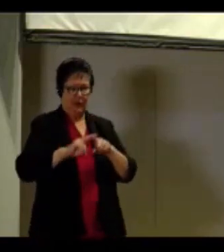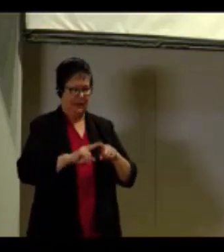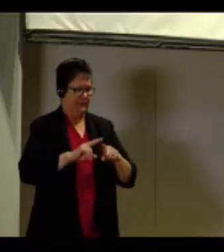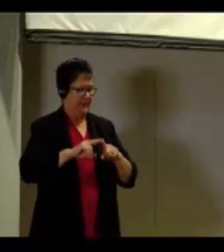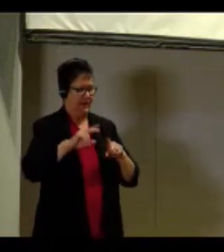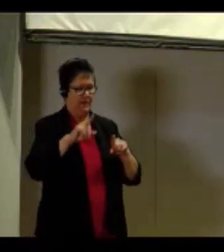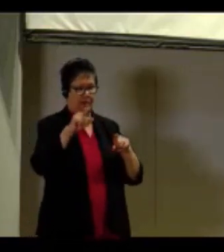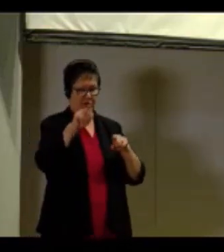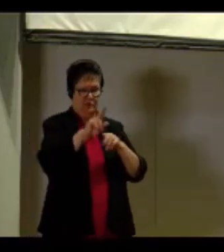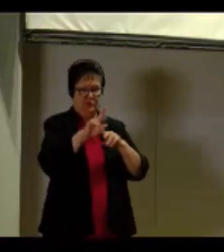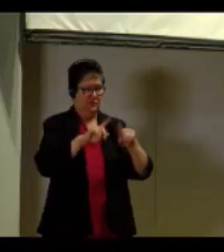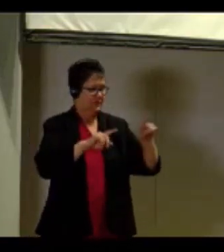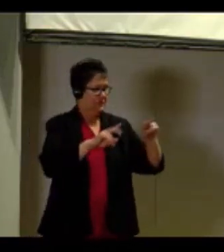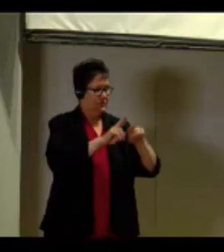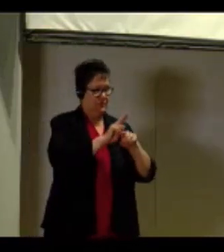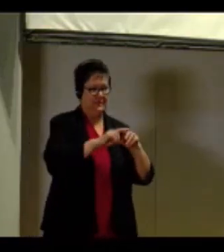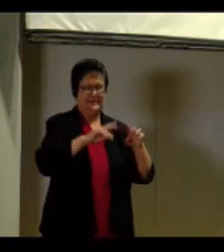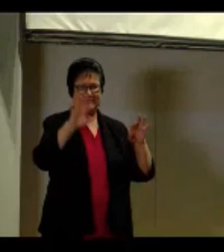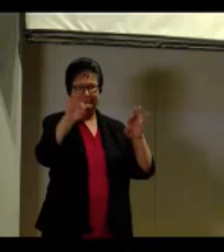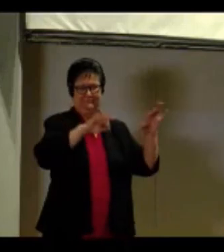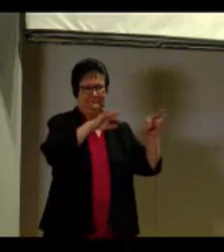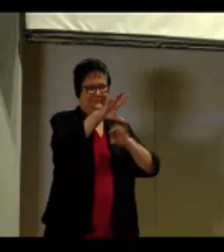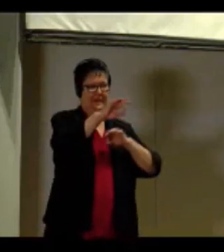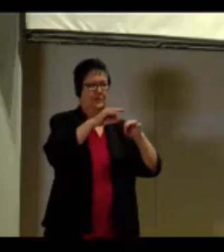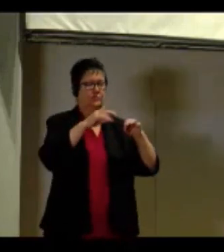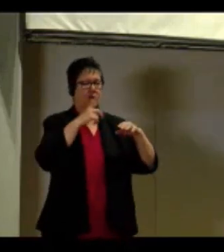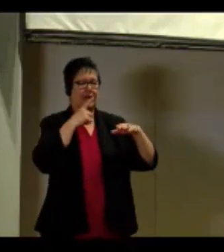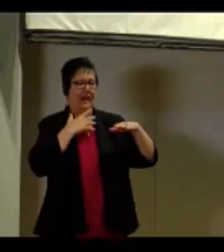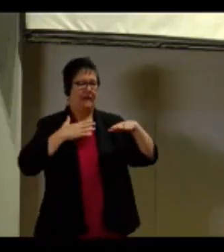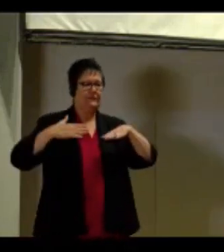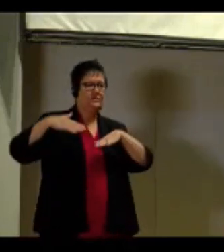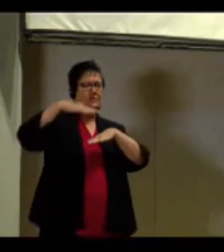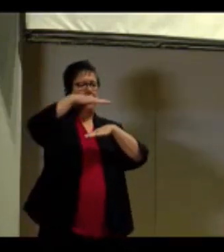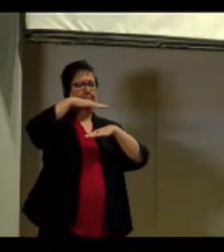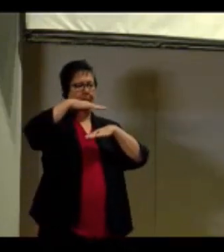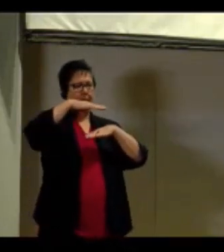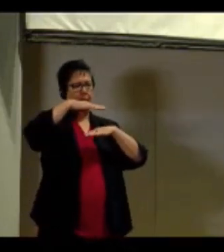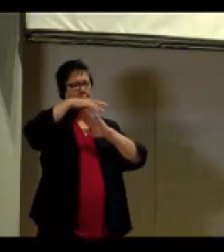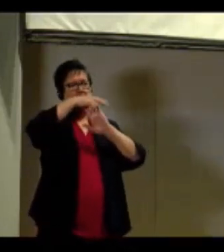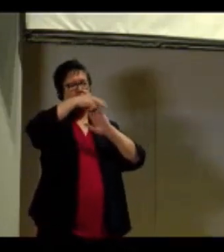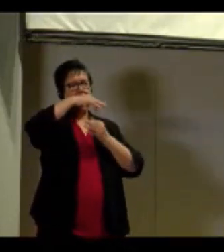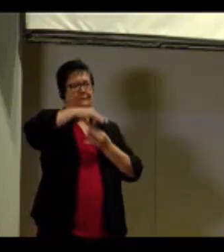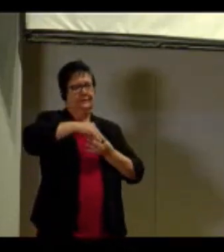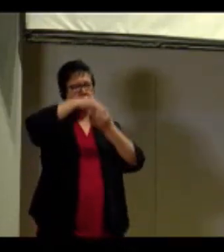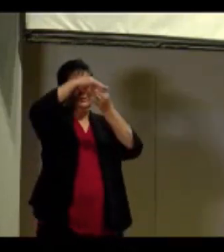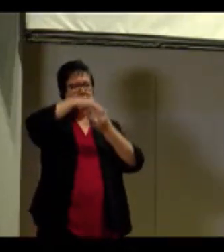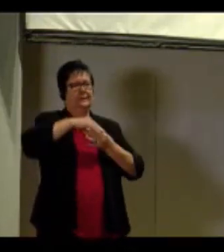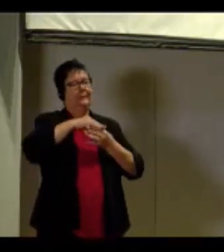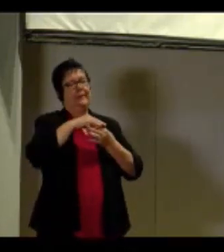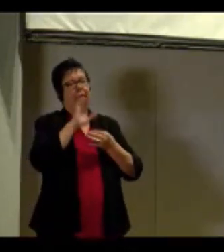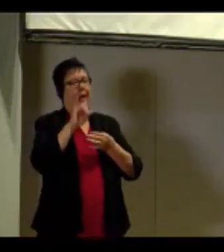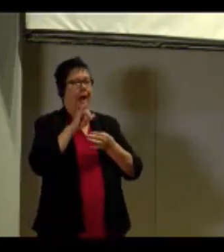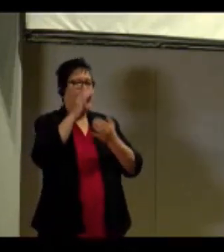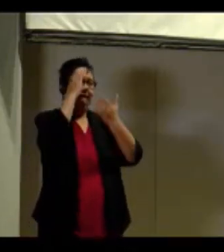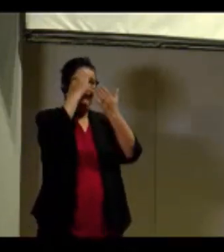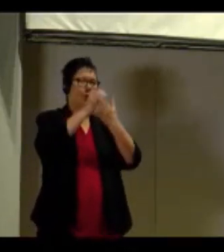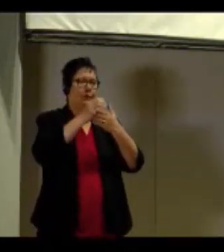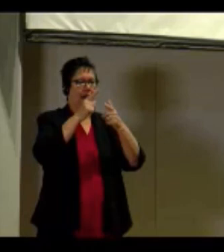the institutions used and putting some top layer across it that would be that more general layer, photograph, as you might